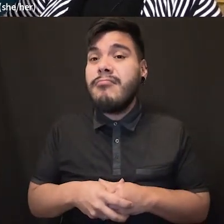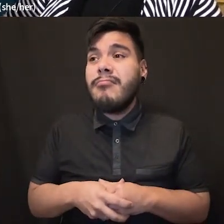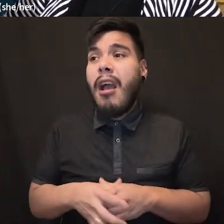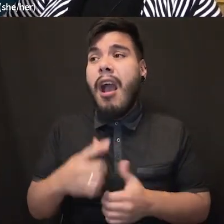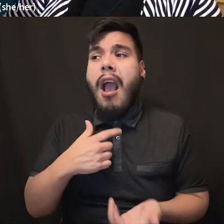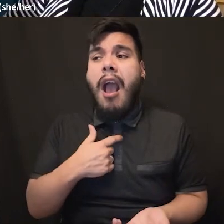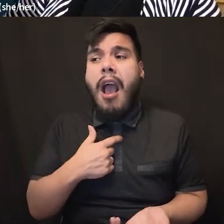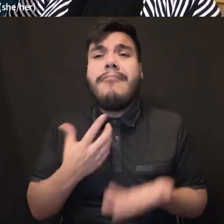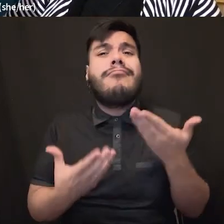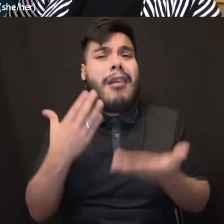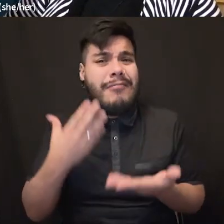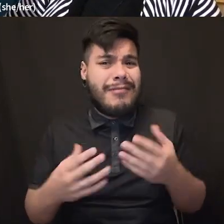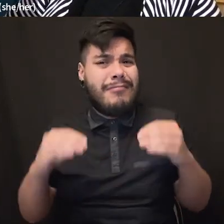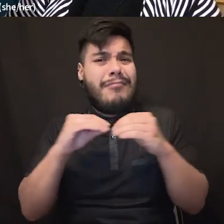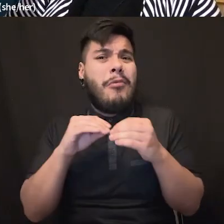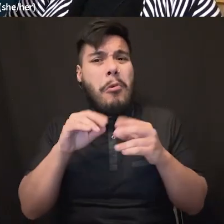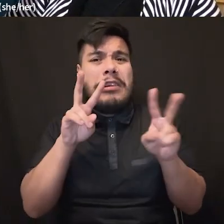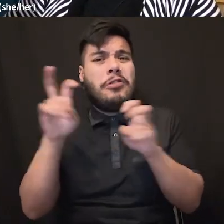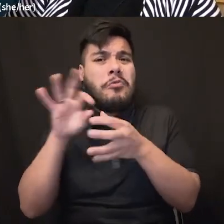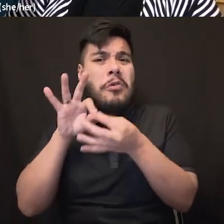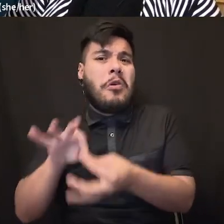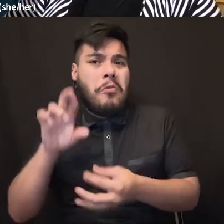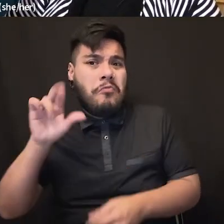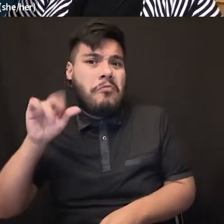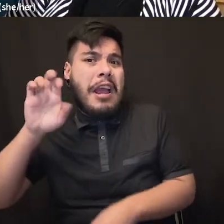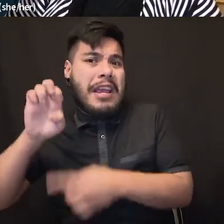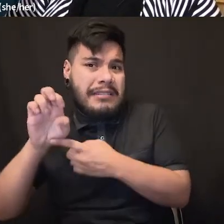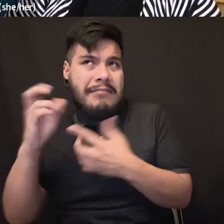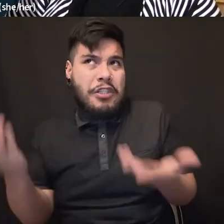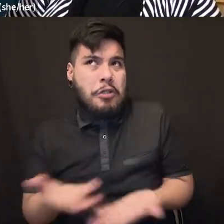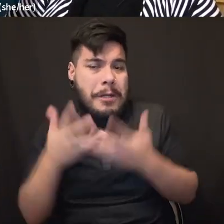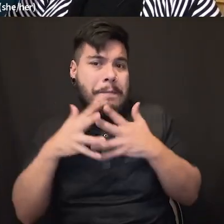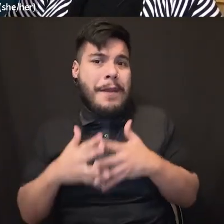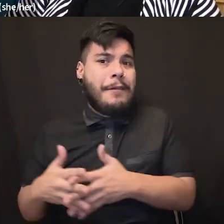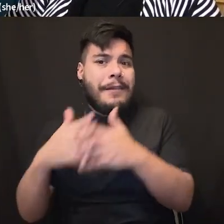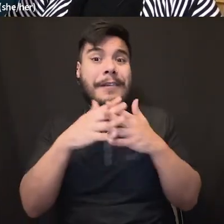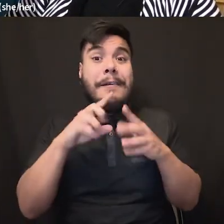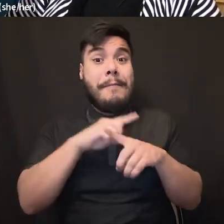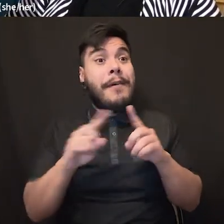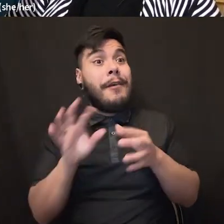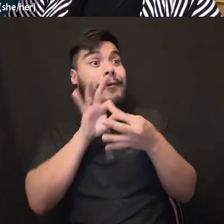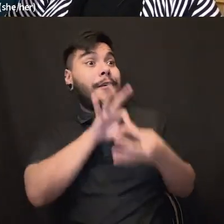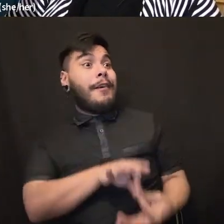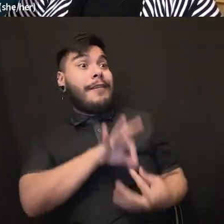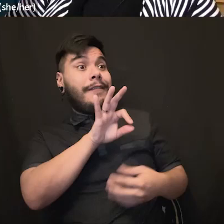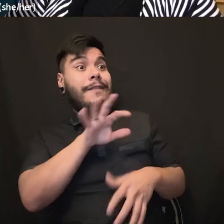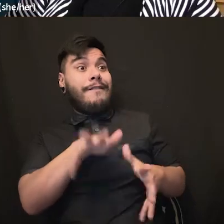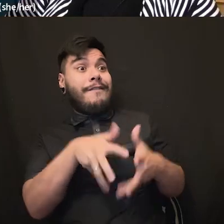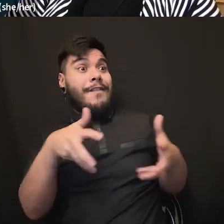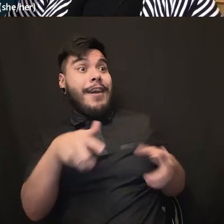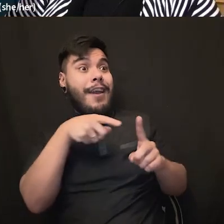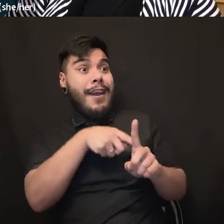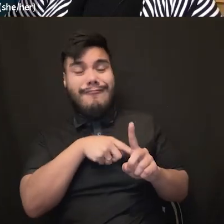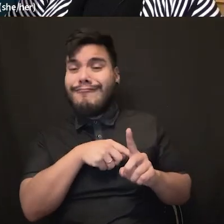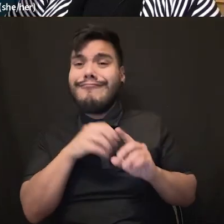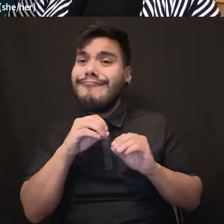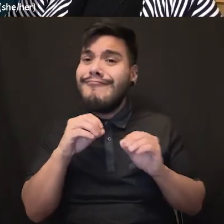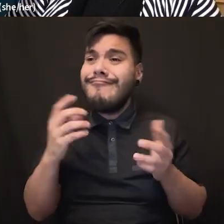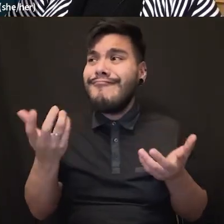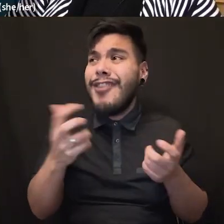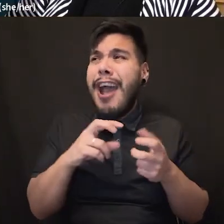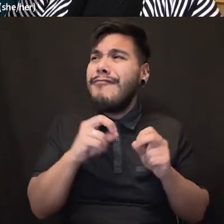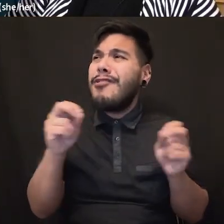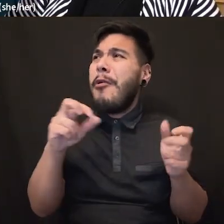I've probably had more issues around like my race in America, but in terms of being fat, like I have never had an issue